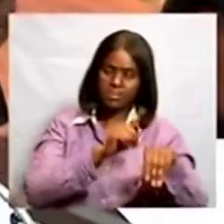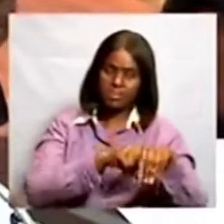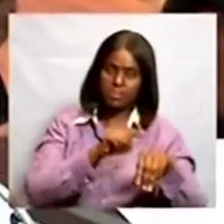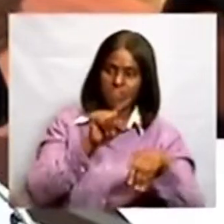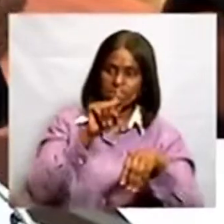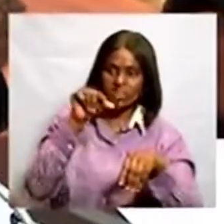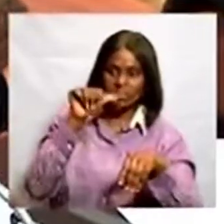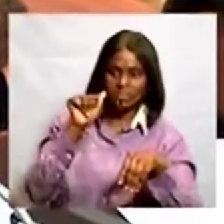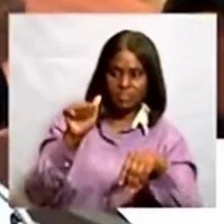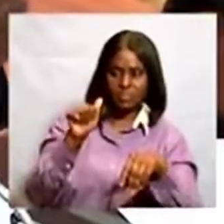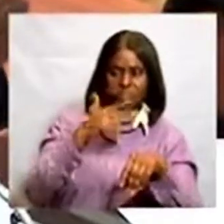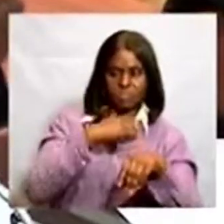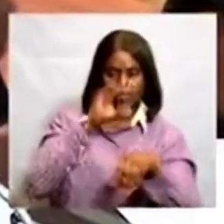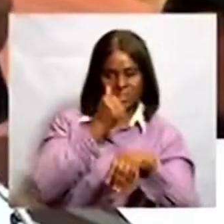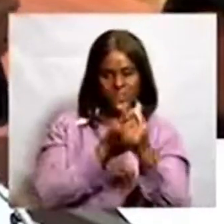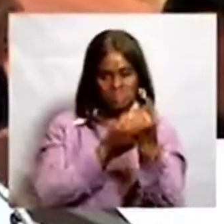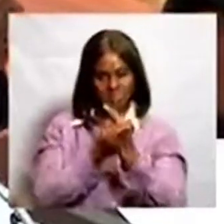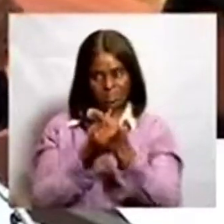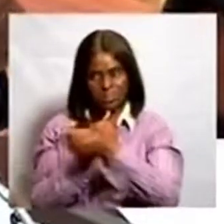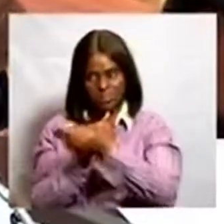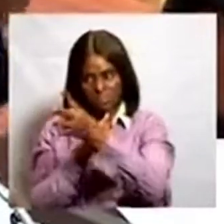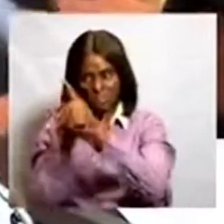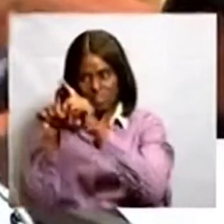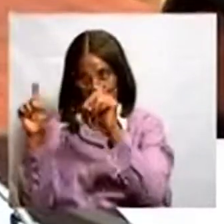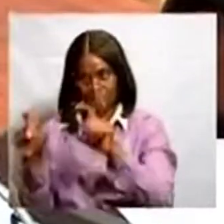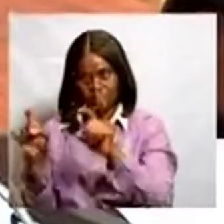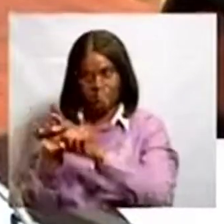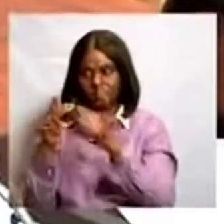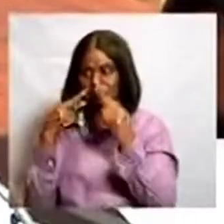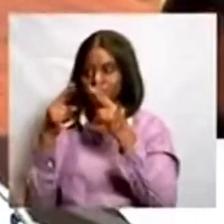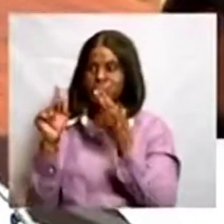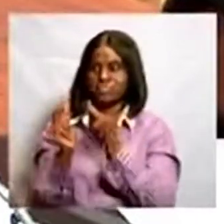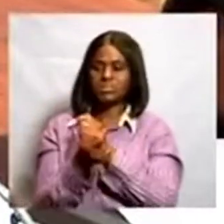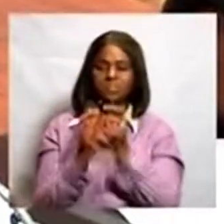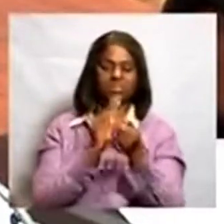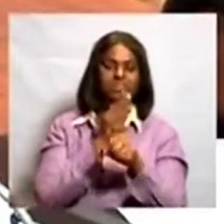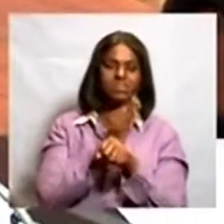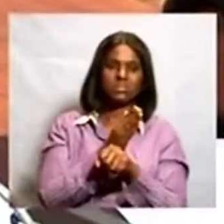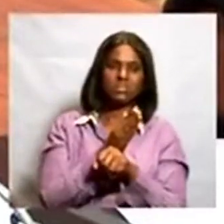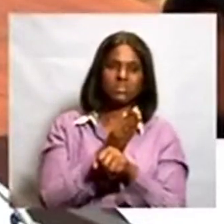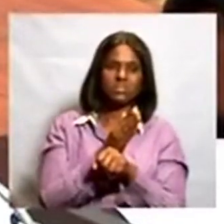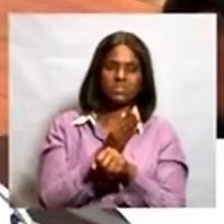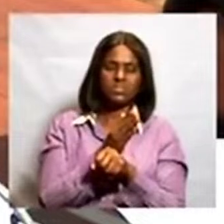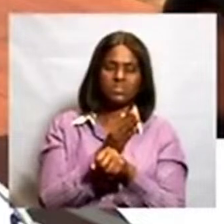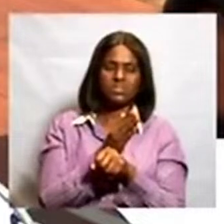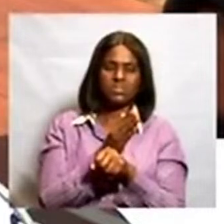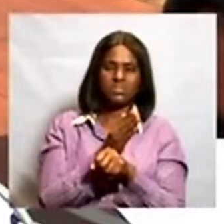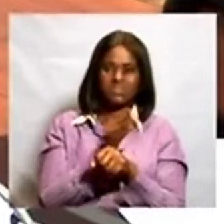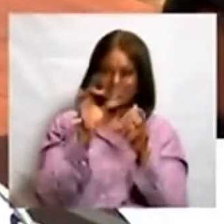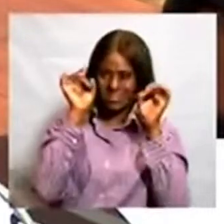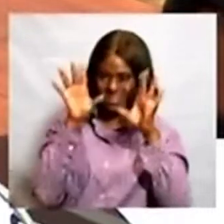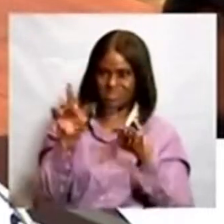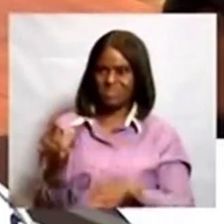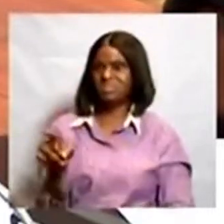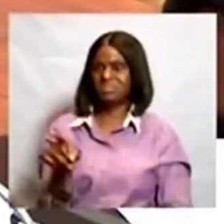gets them. Then my son comes, you give a certificate. Then the results change afterwards. That's very